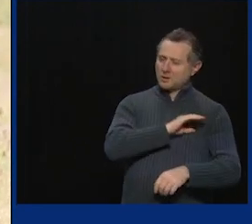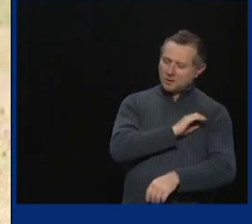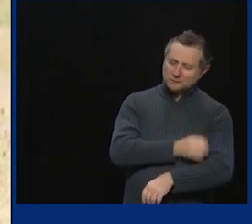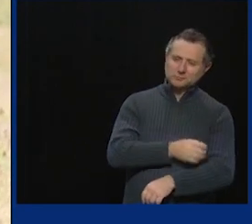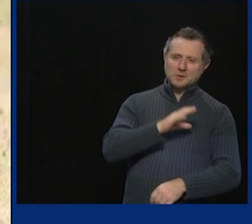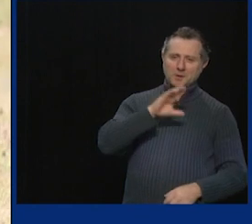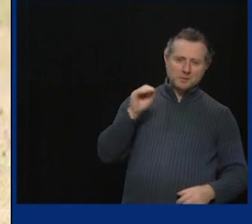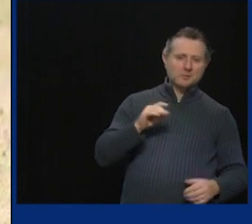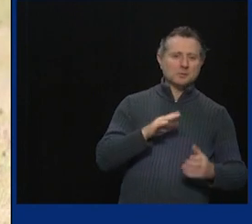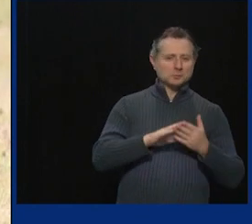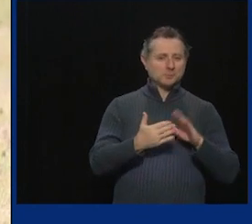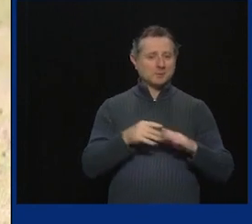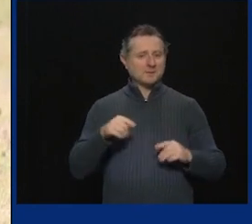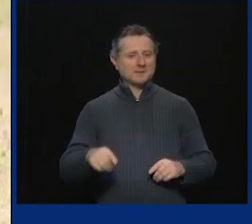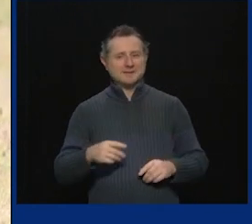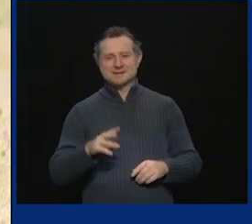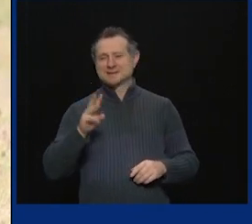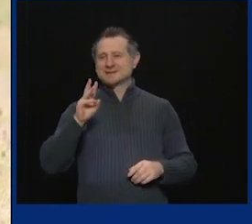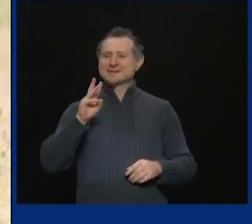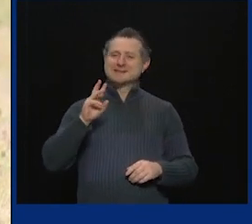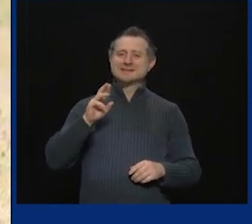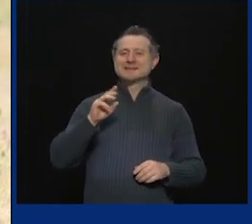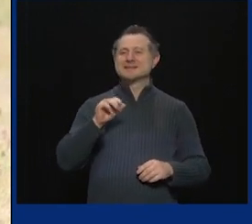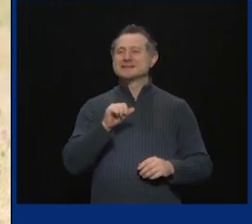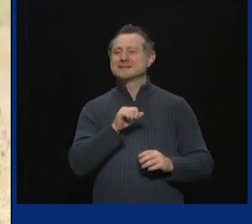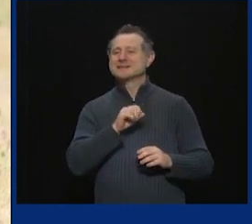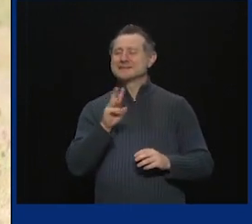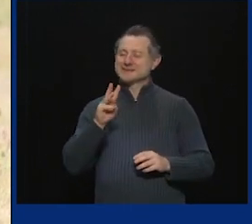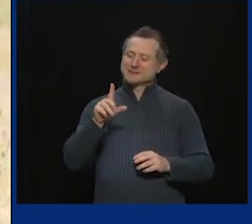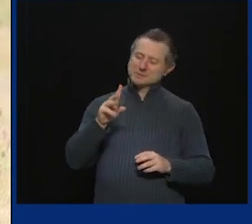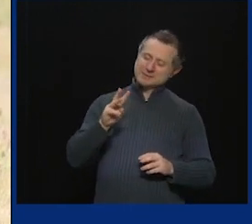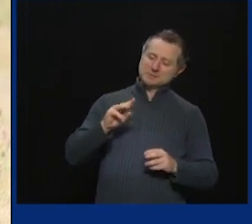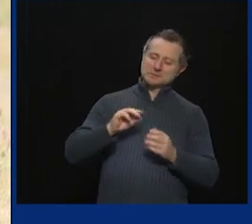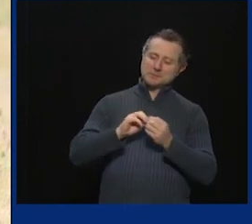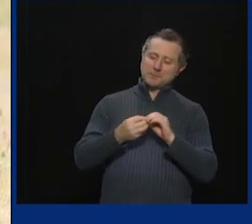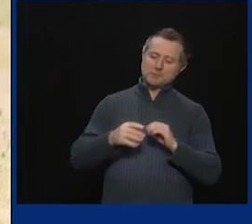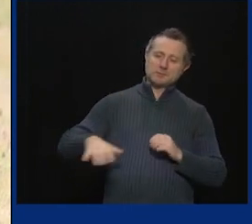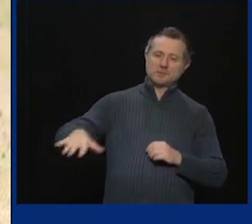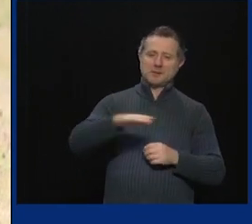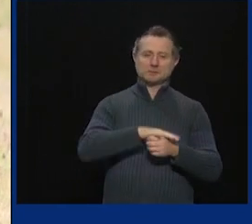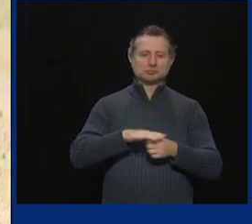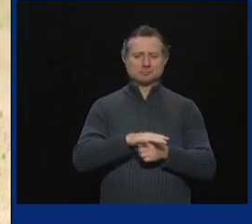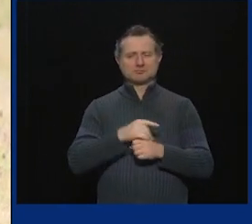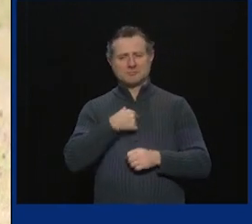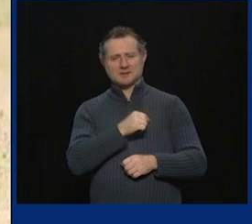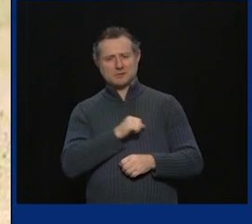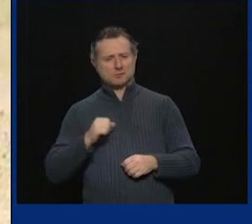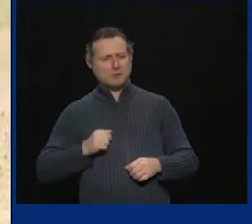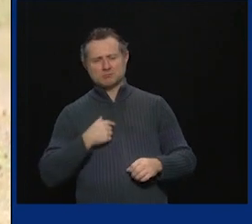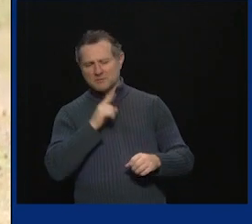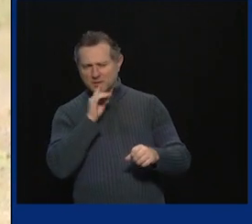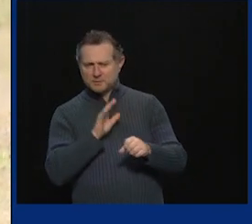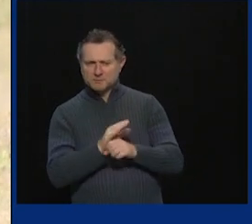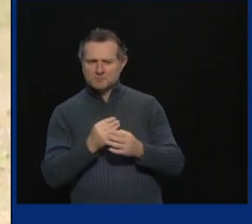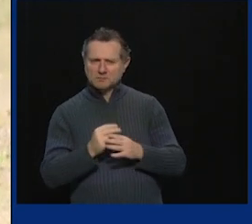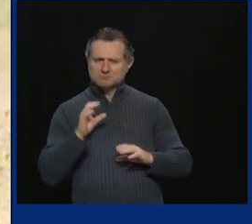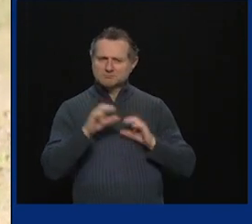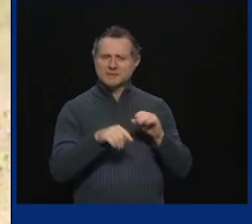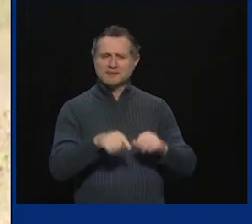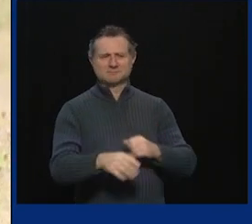so much for your investment in Genesee County and Plug Power's future job creation right here in Genesee